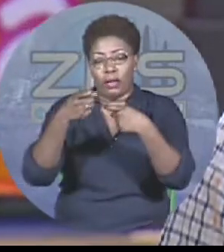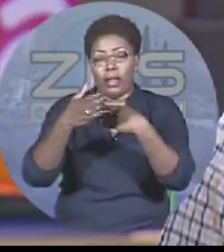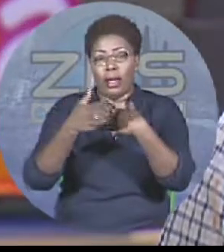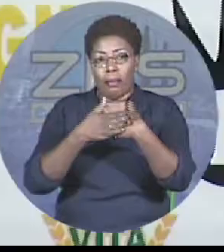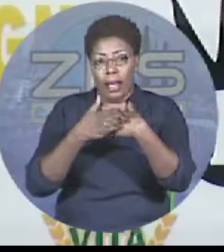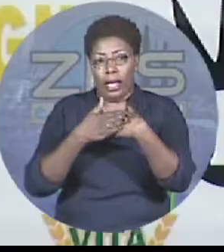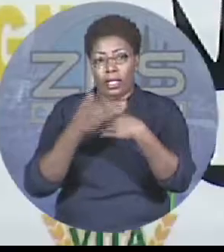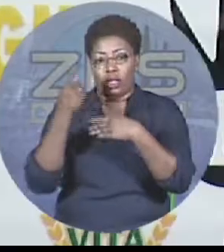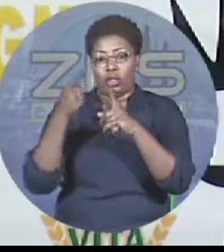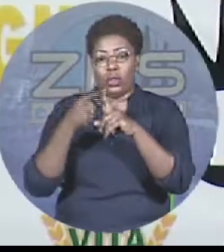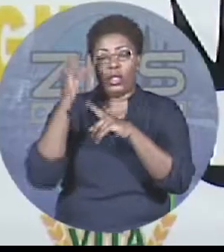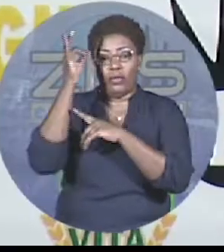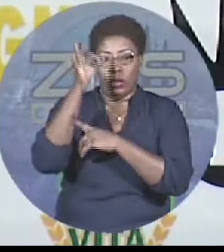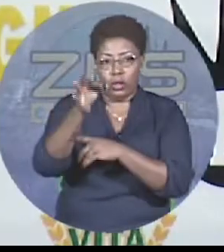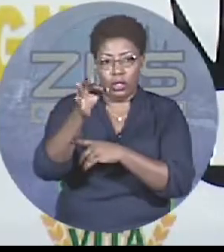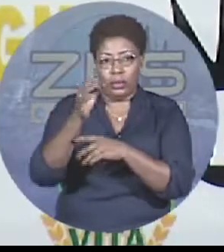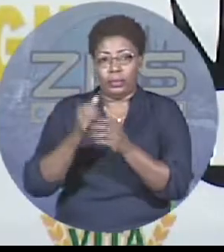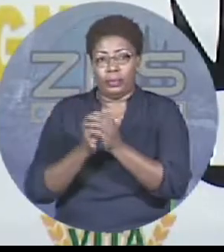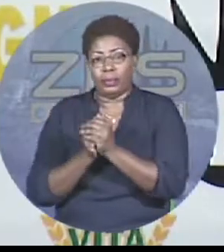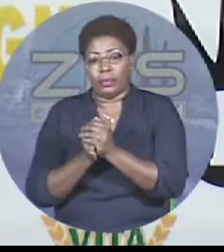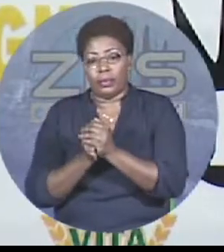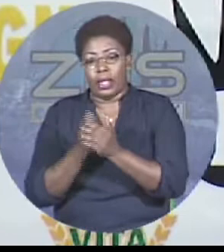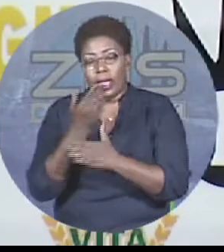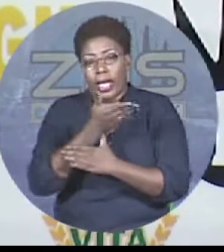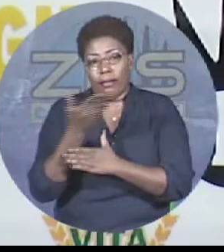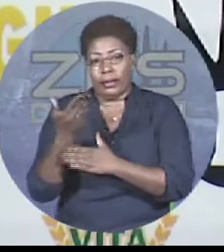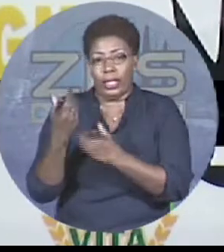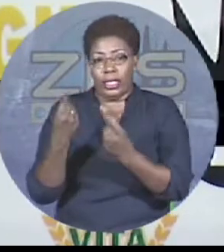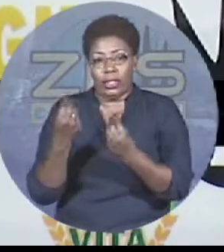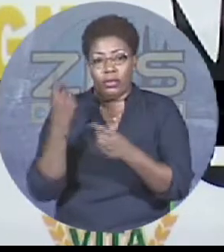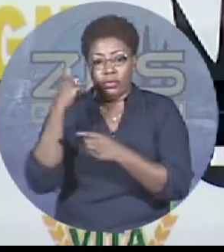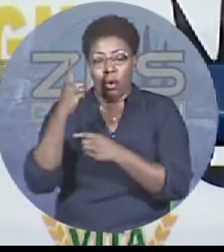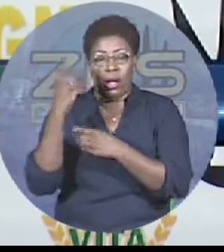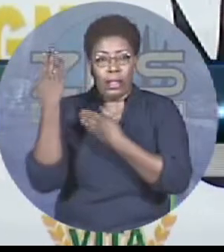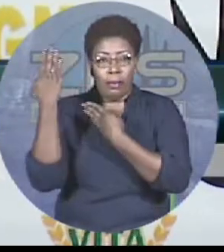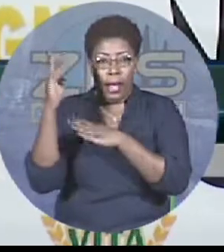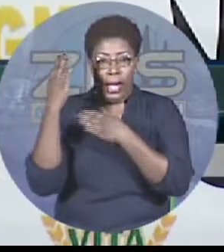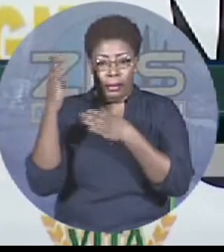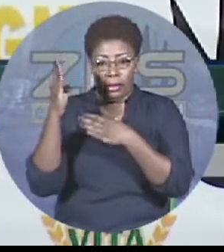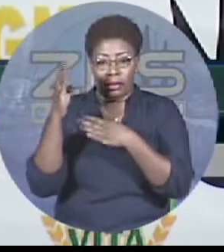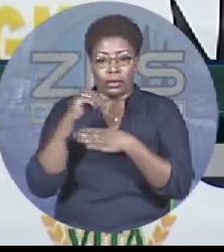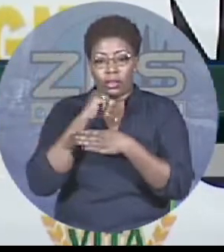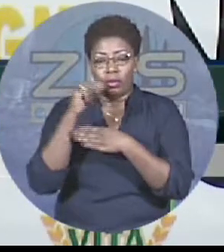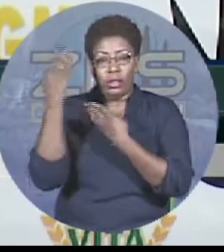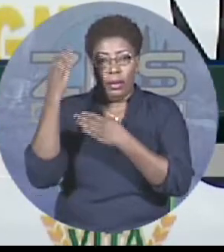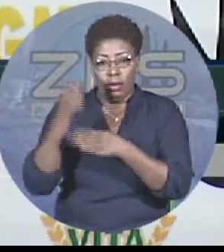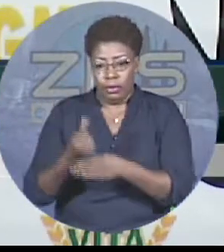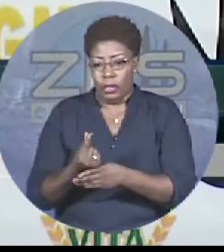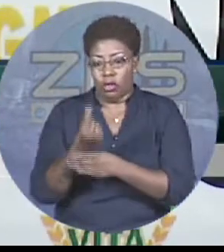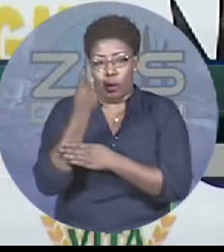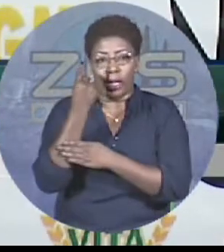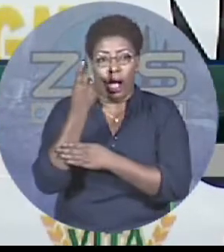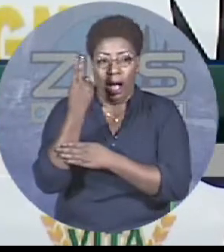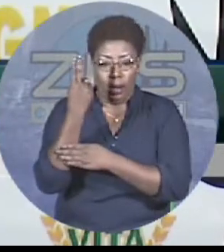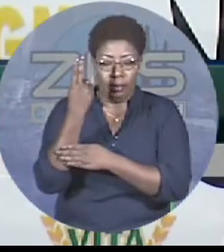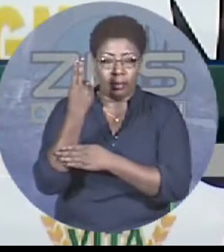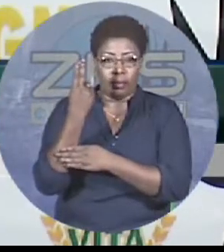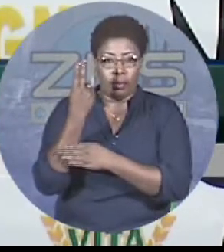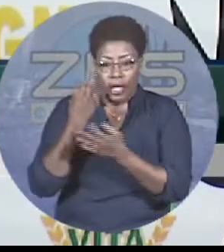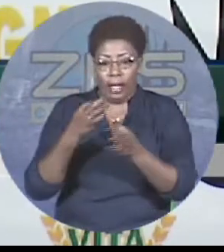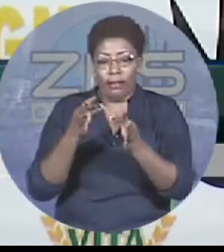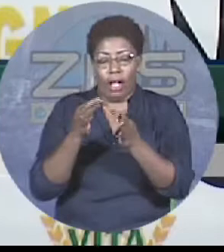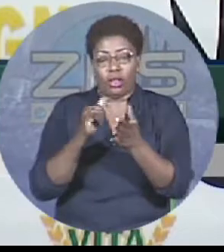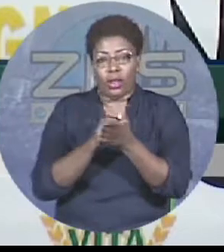this country. You know, everything I do is for the Bahamas. And, it wasn't for the Bahamas, my upbringing, you know, I'm nothing. So I value everything I